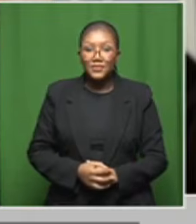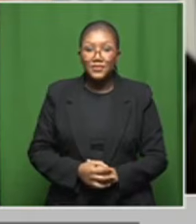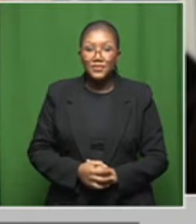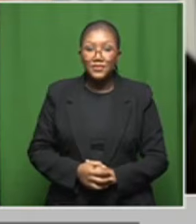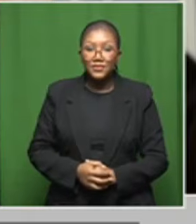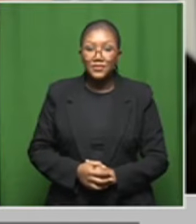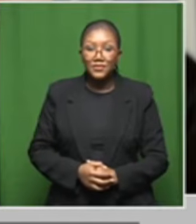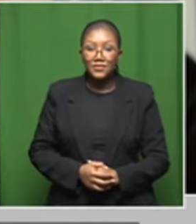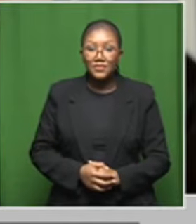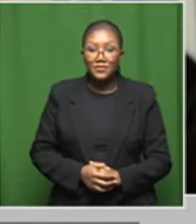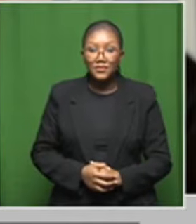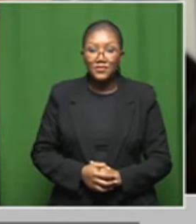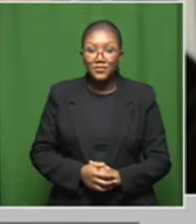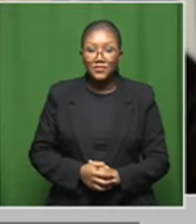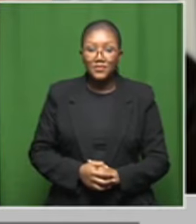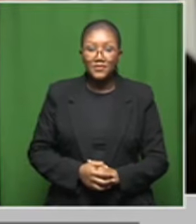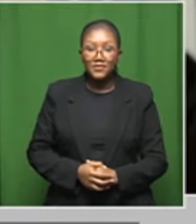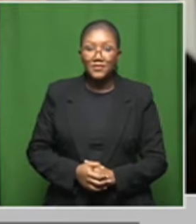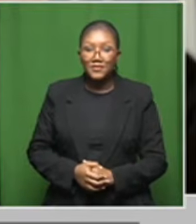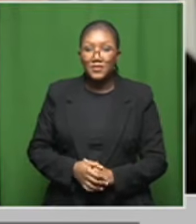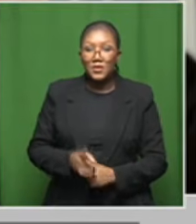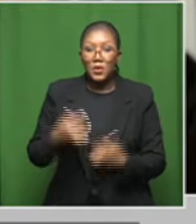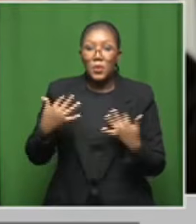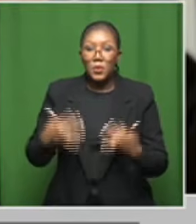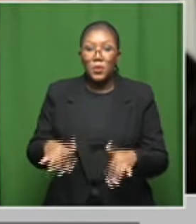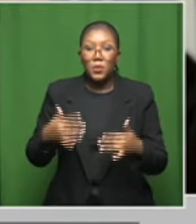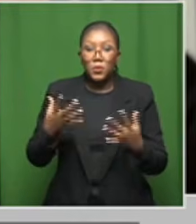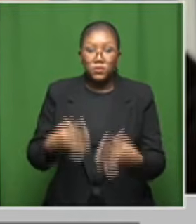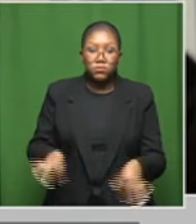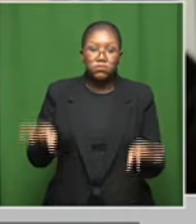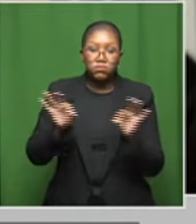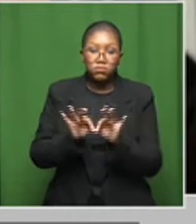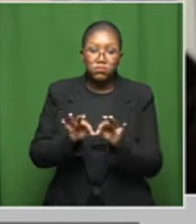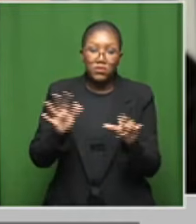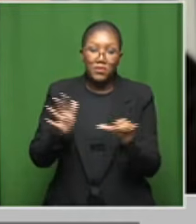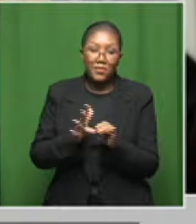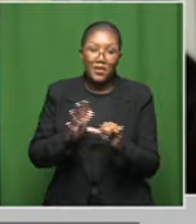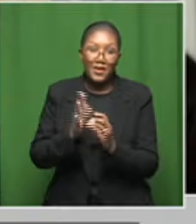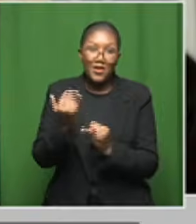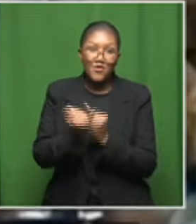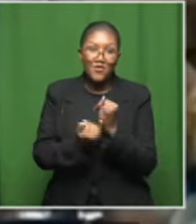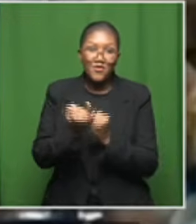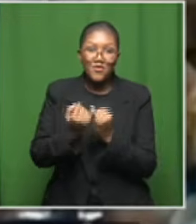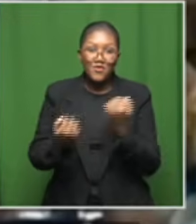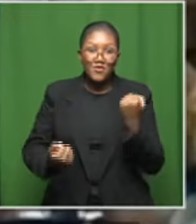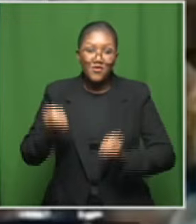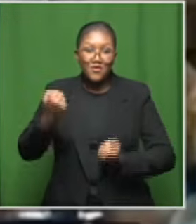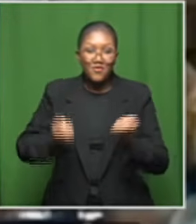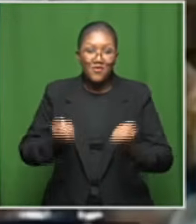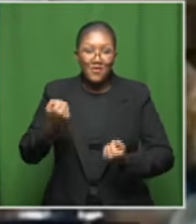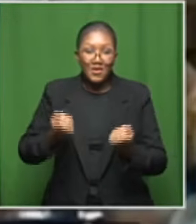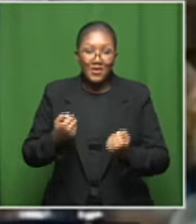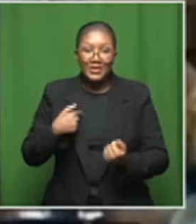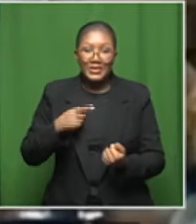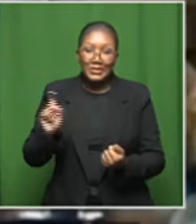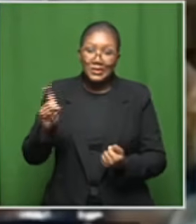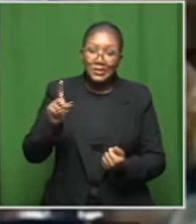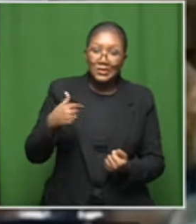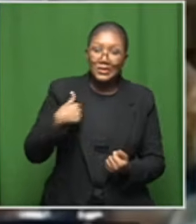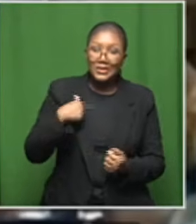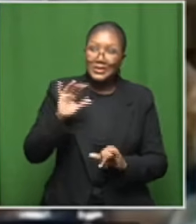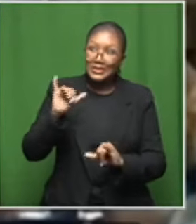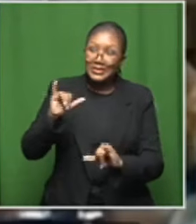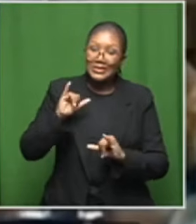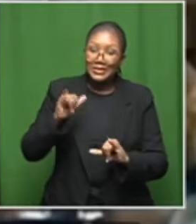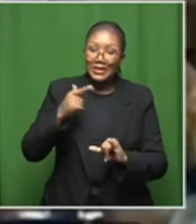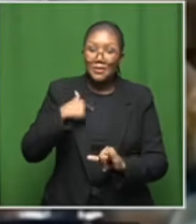Well, I mean, it's such a remarkable little race. I mean, the first time I heard about it, my reaction, as much like everyone's, was just, wow,